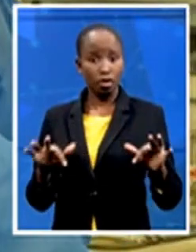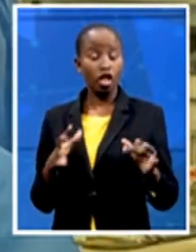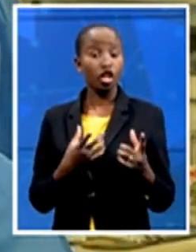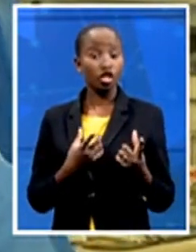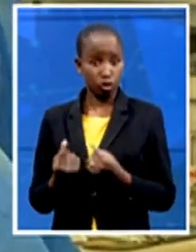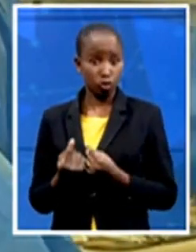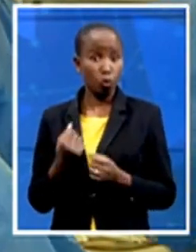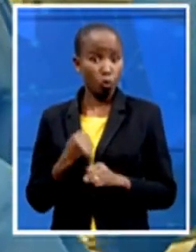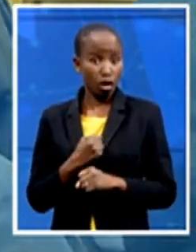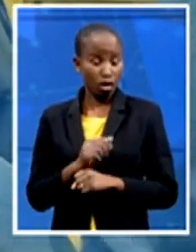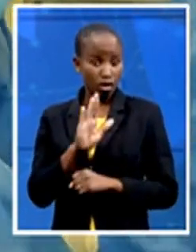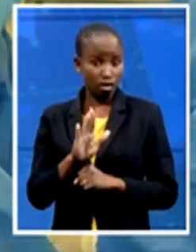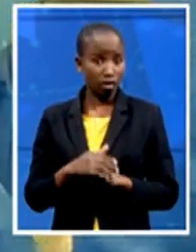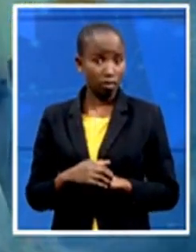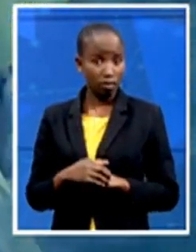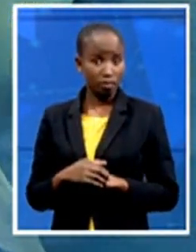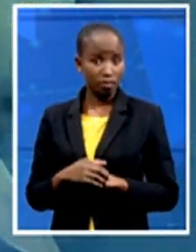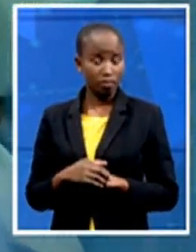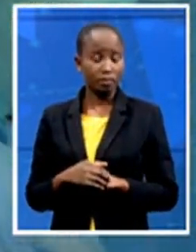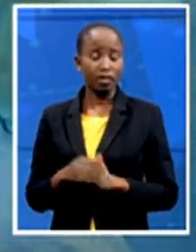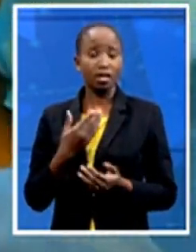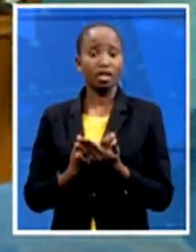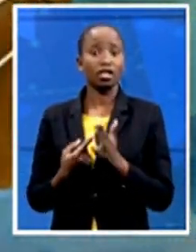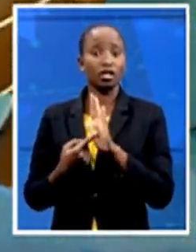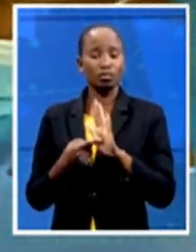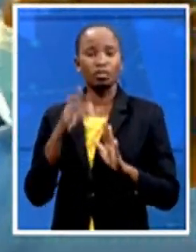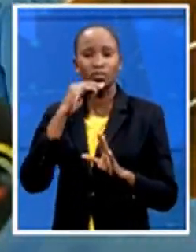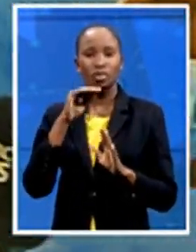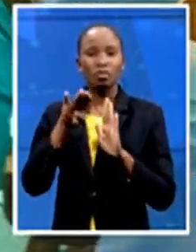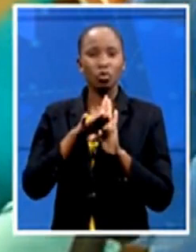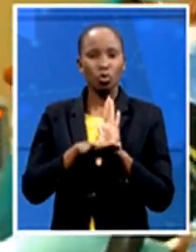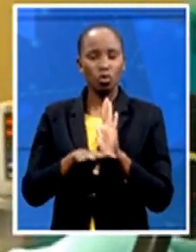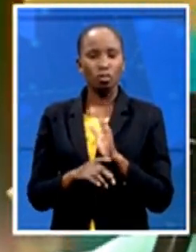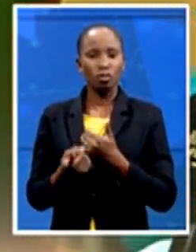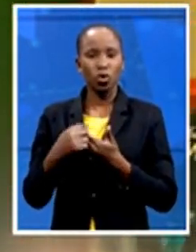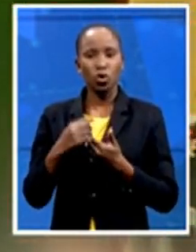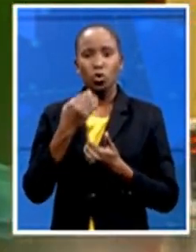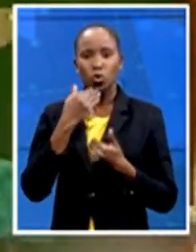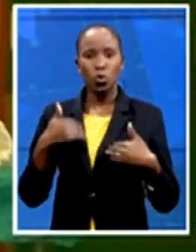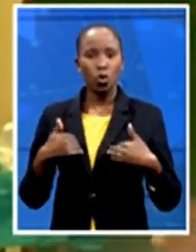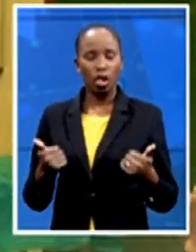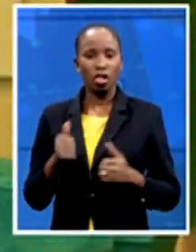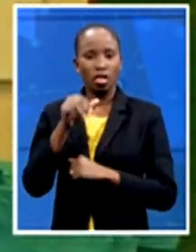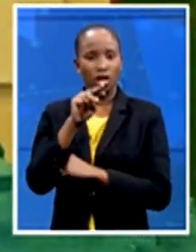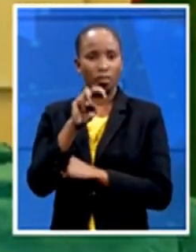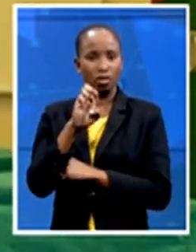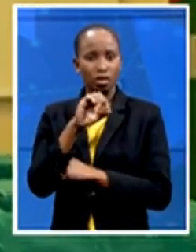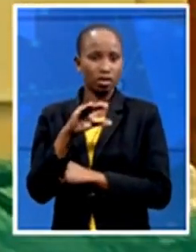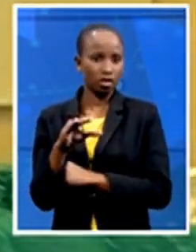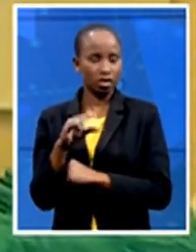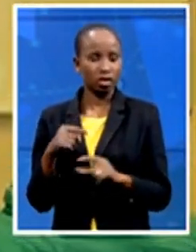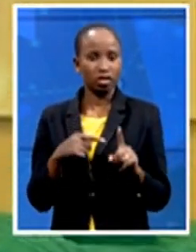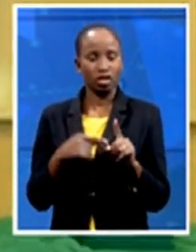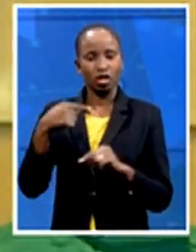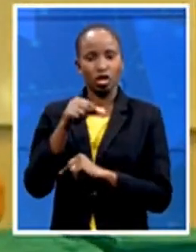speak more about this specific program, we're joined by Health MEC in the province, Dr. Popira Matuba. MEC, before we speak about